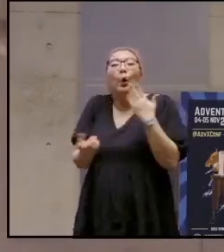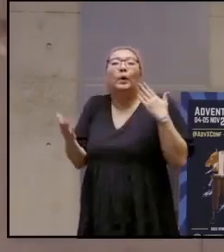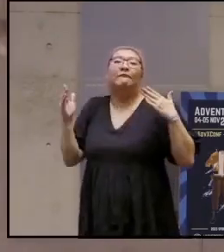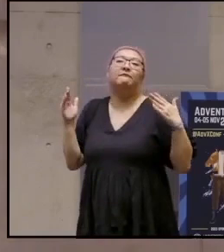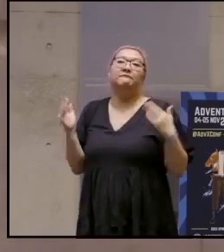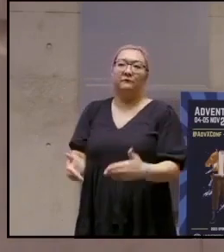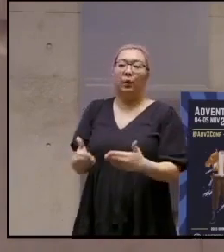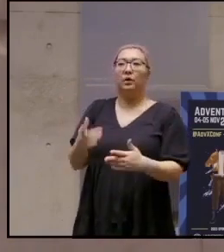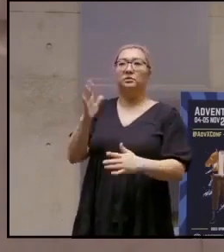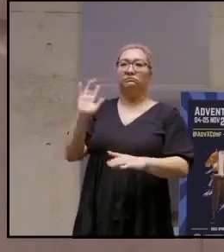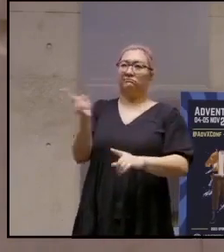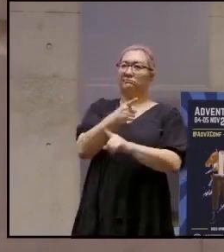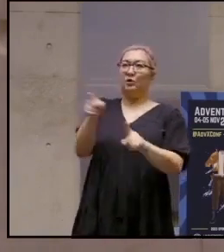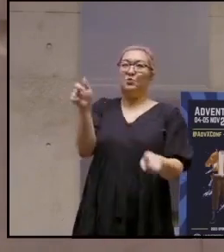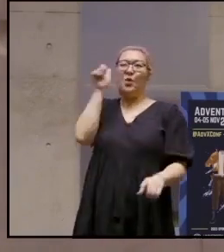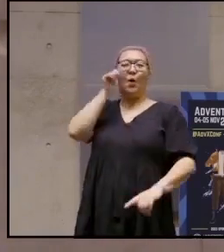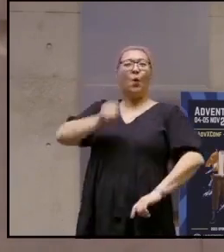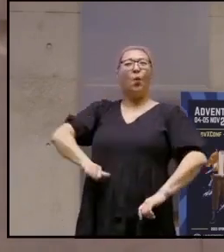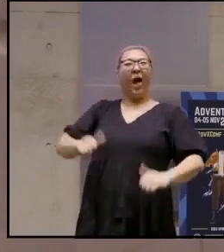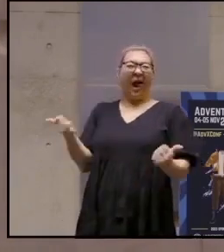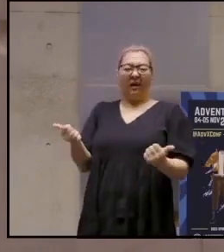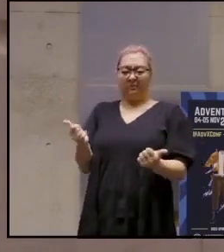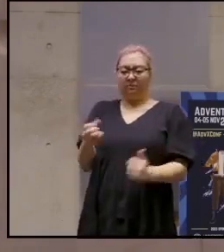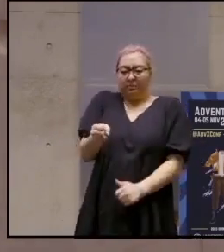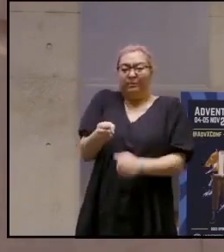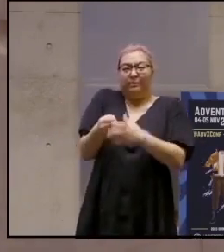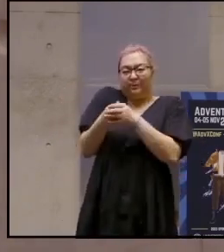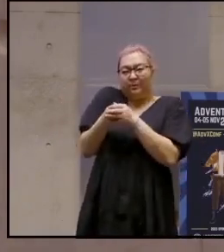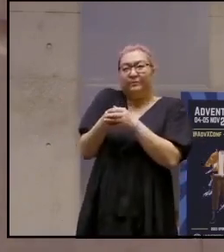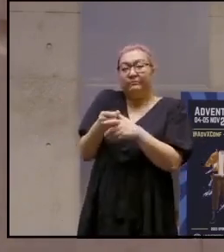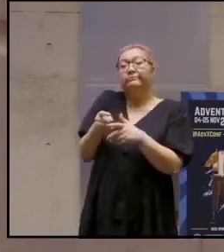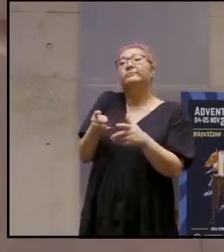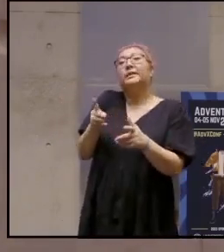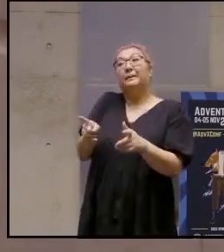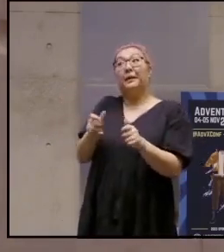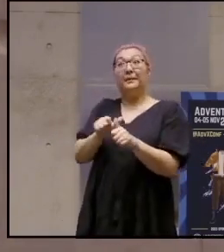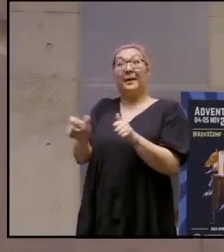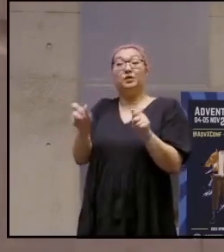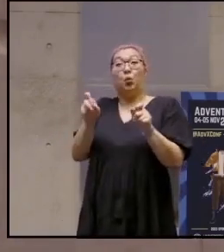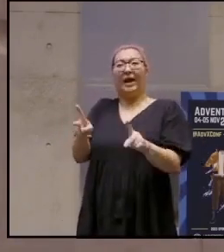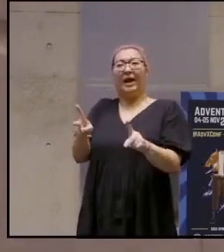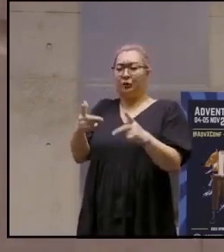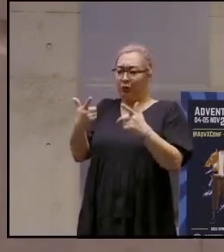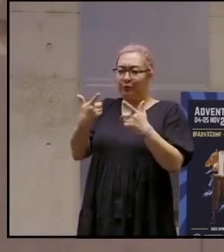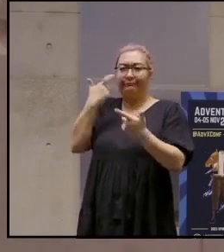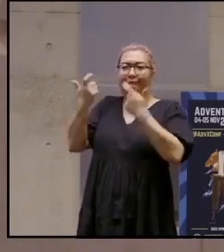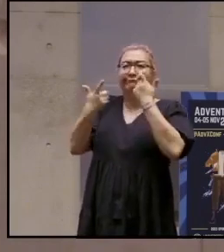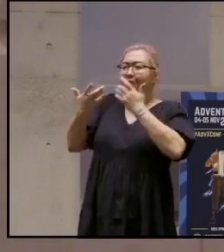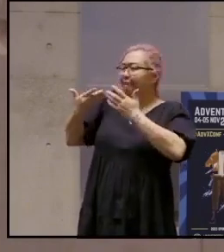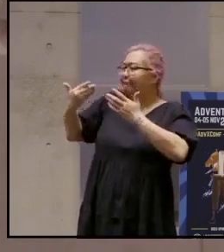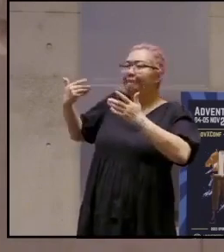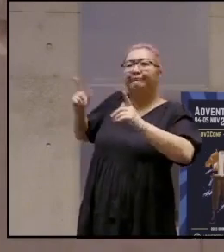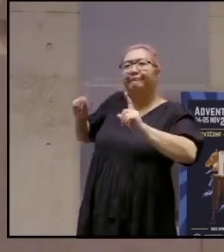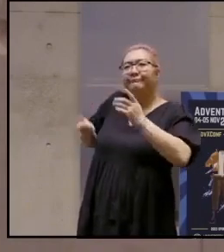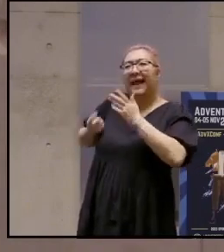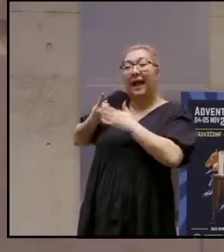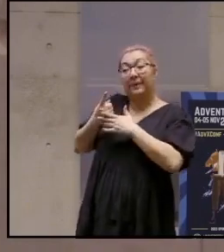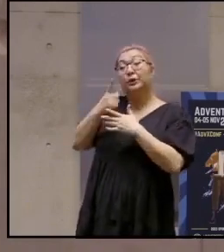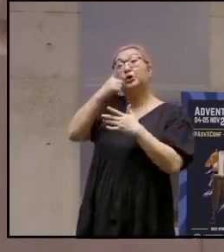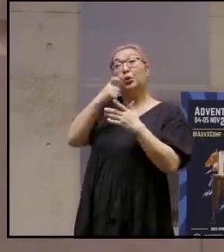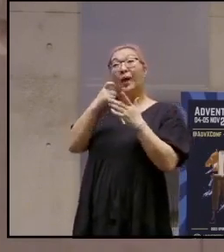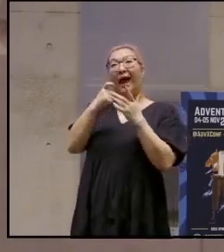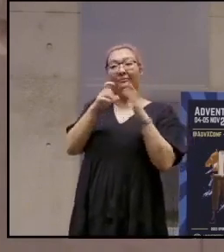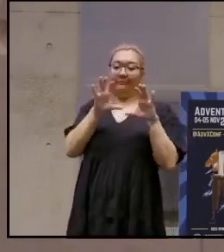pool of ideas is just to catalog them. And I would suggest not from the top down, rather than saying, I'm interested in,